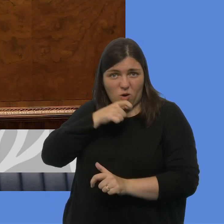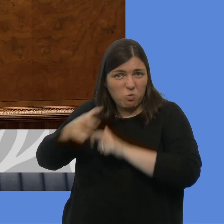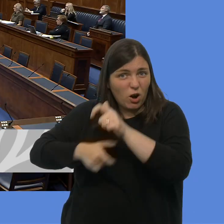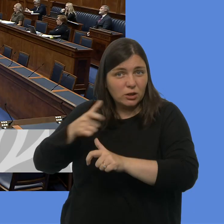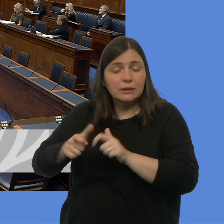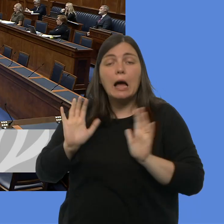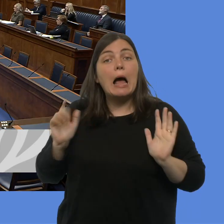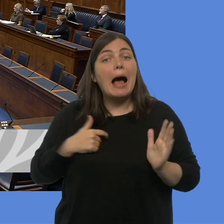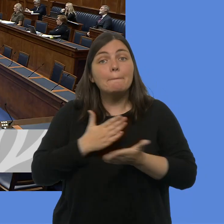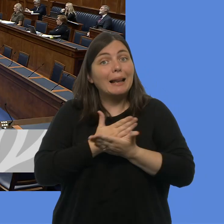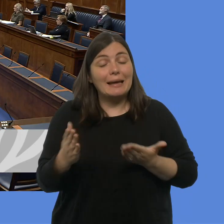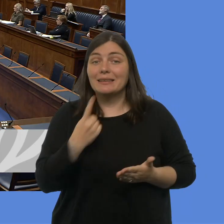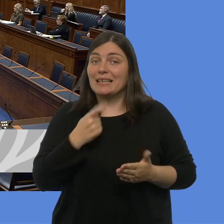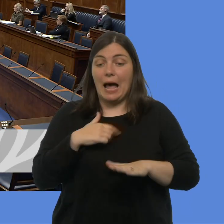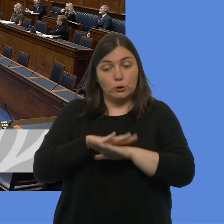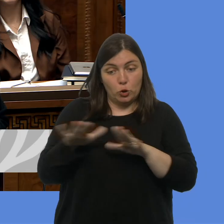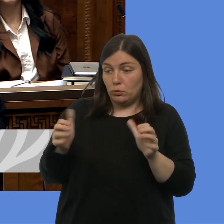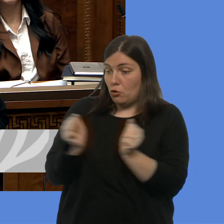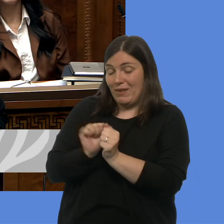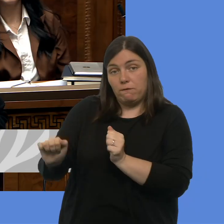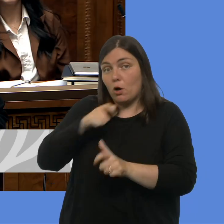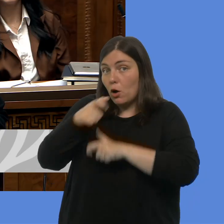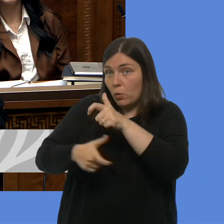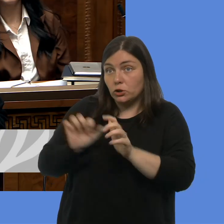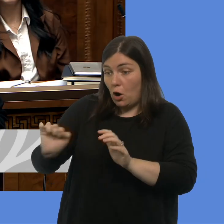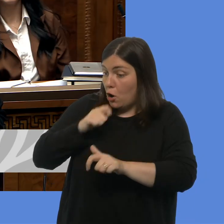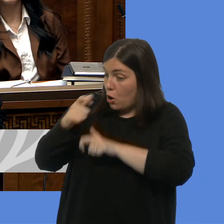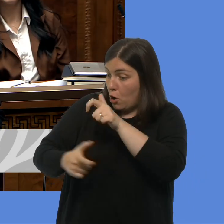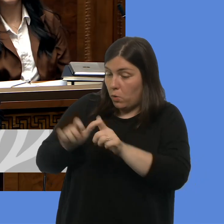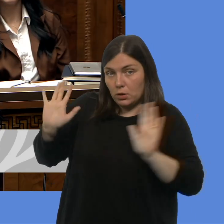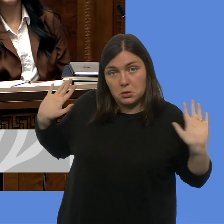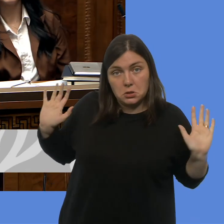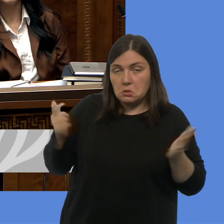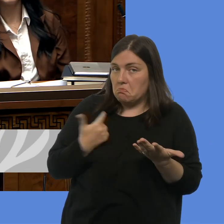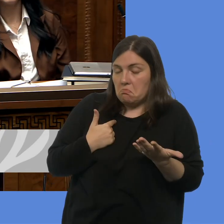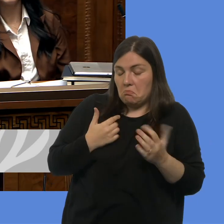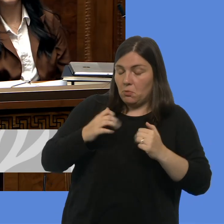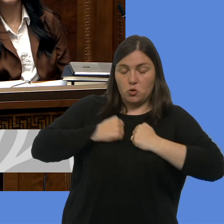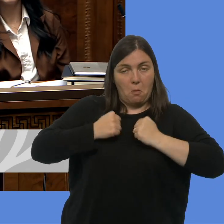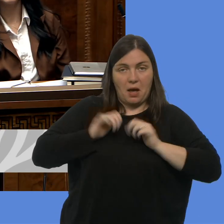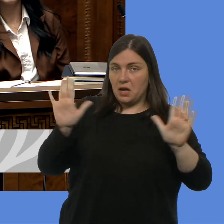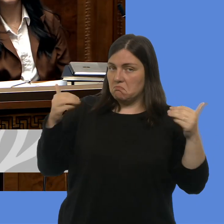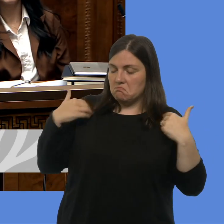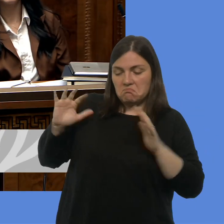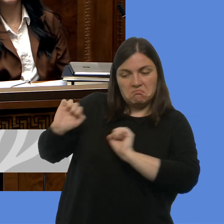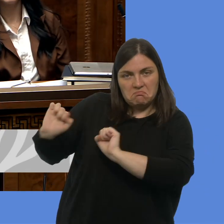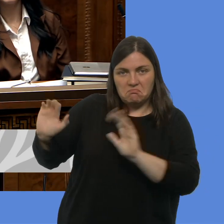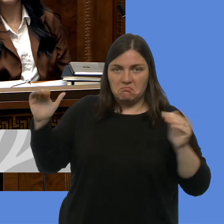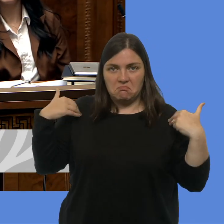I'm very clear in saying I do not concur with those words. They are her words, and I'm not going to answer to someone else's speak.